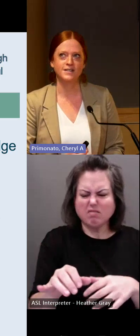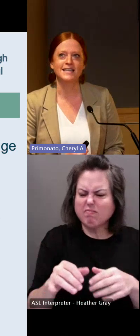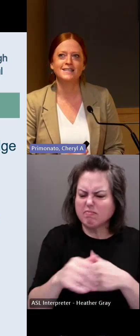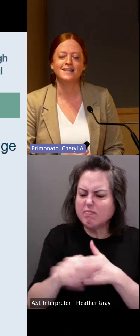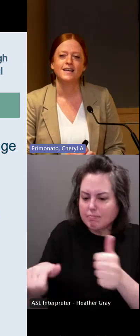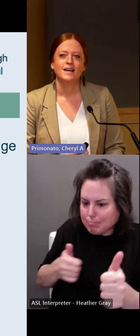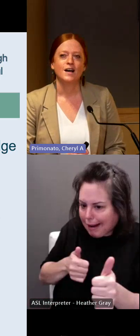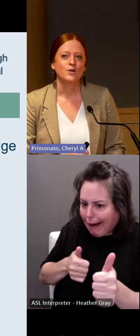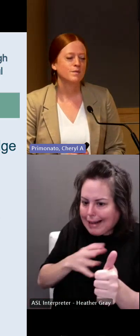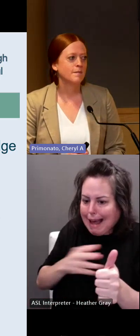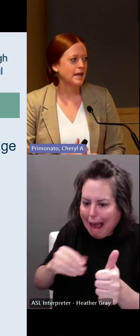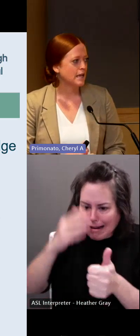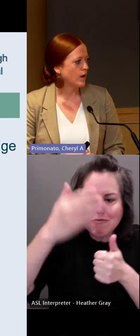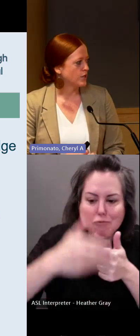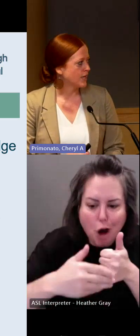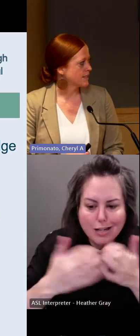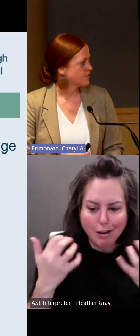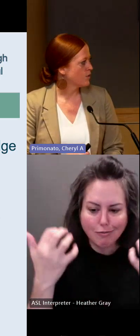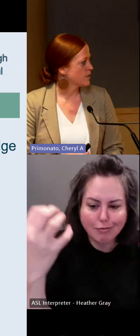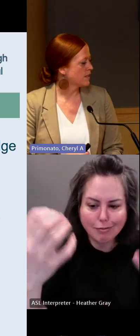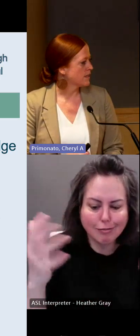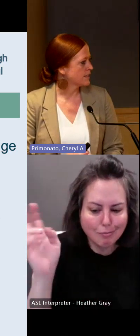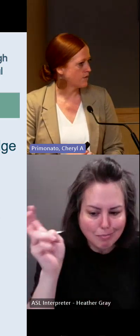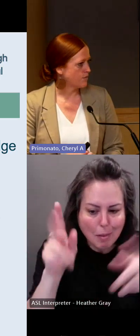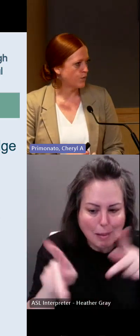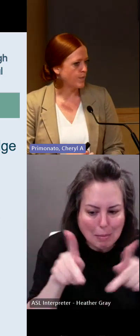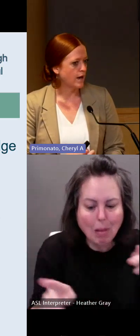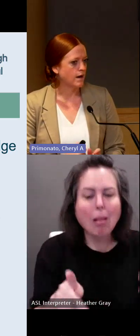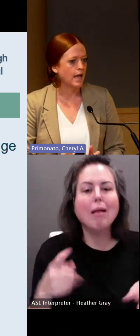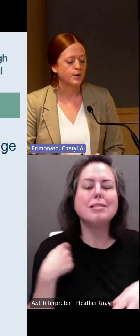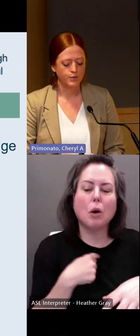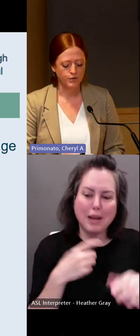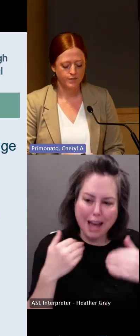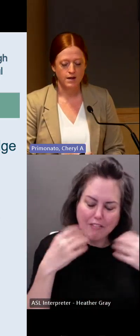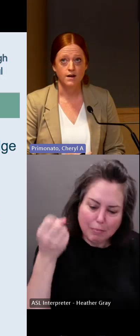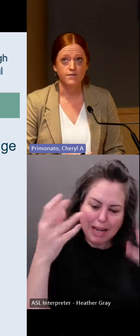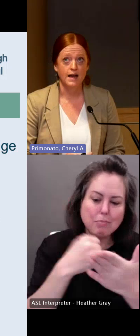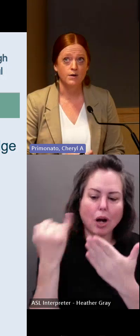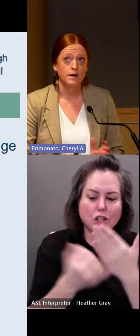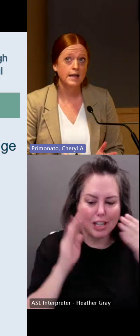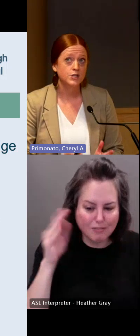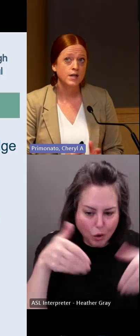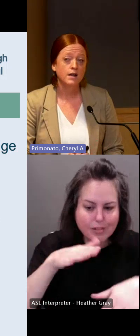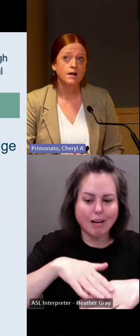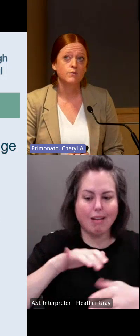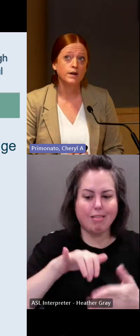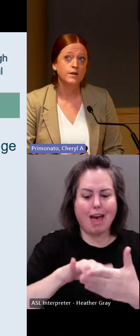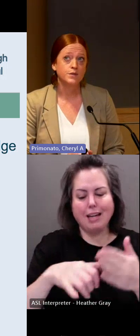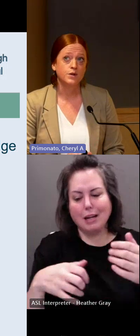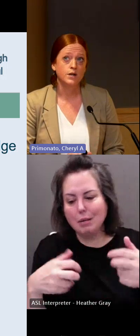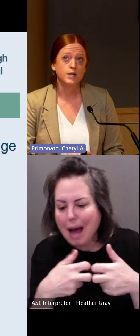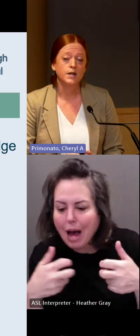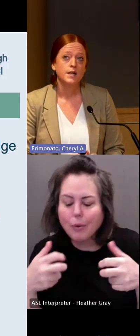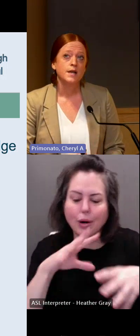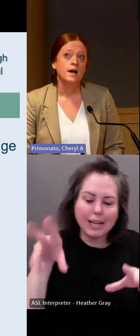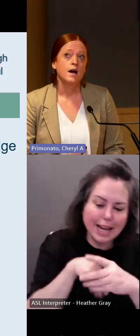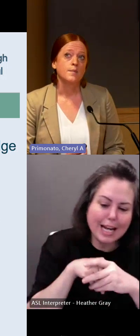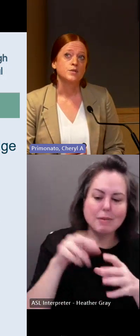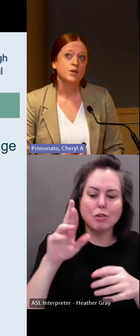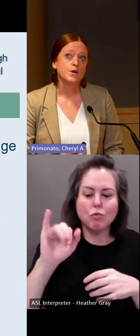in the front scenes with many projects focused on state of good repair and capital improvement of our aging rail